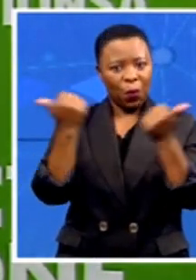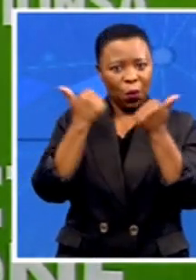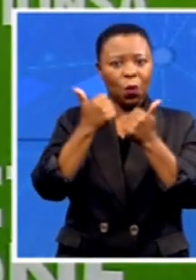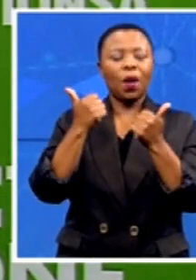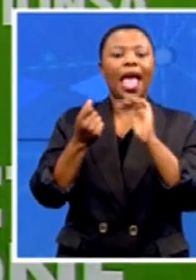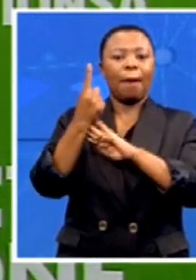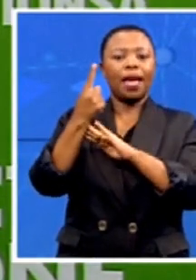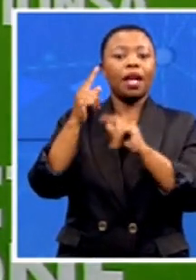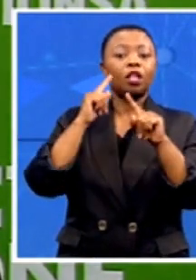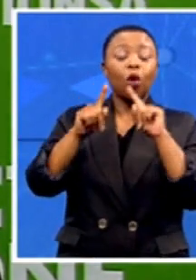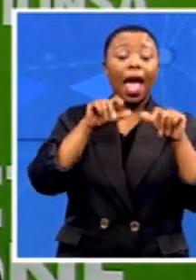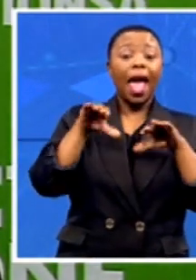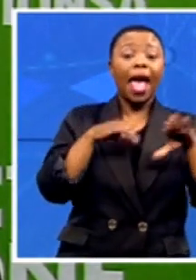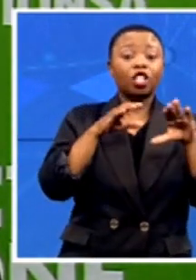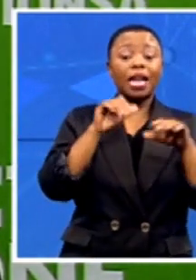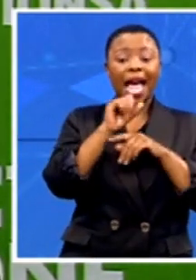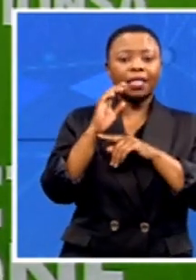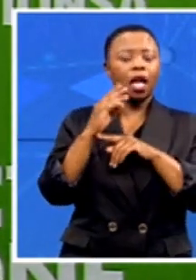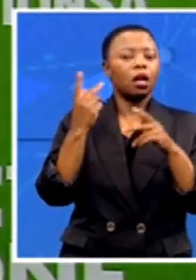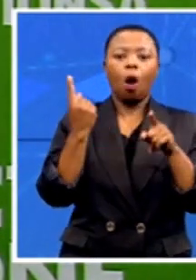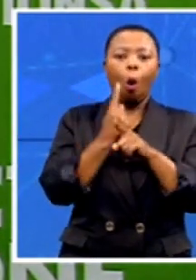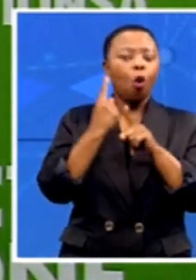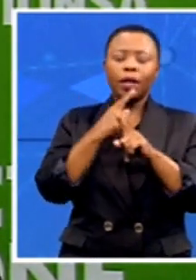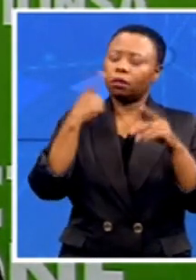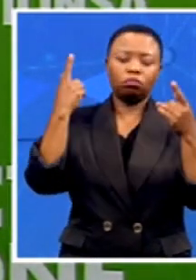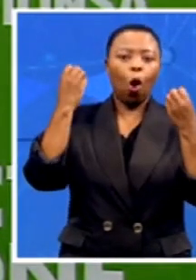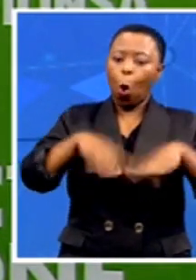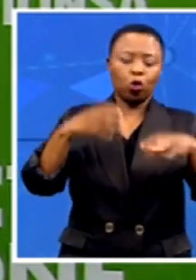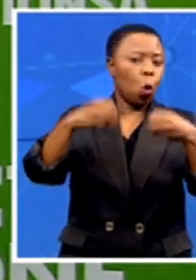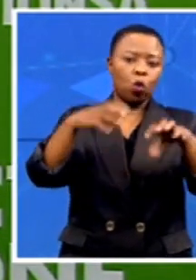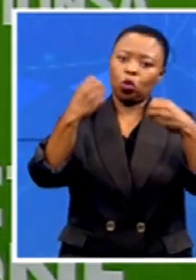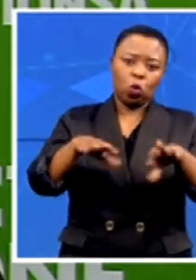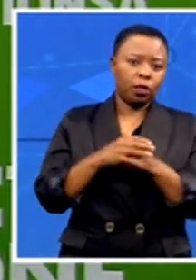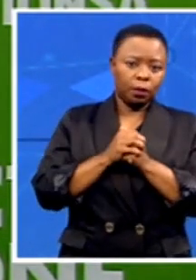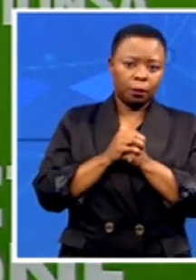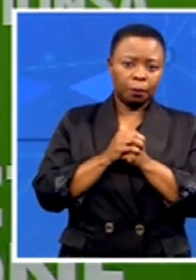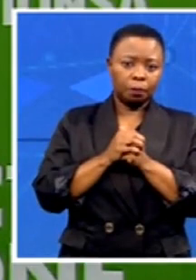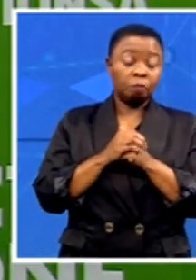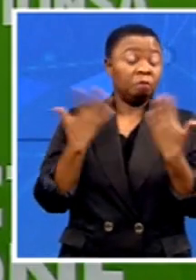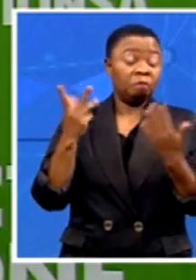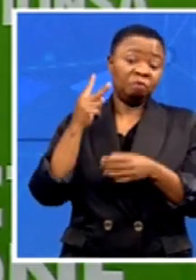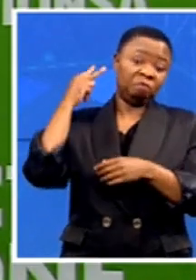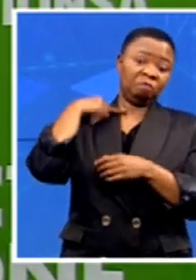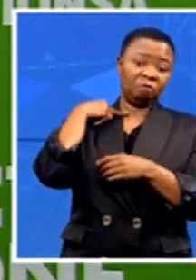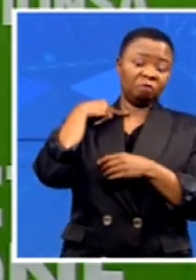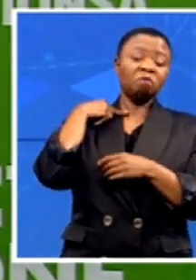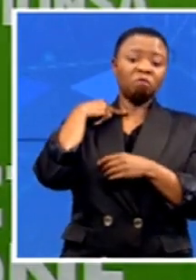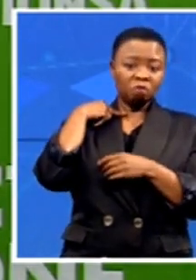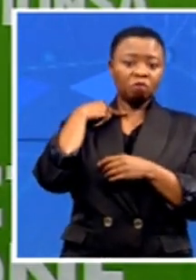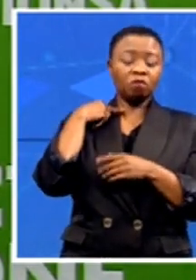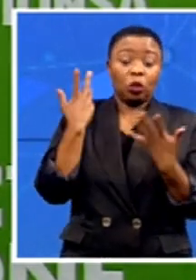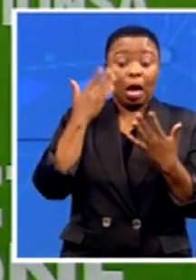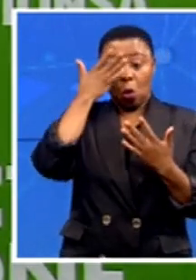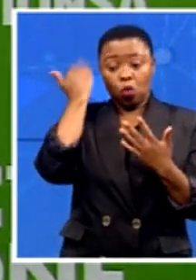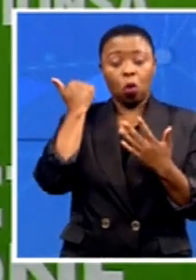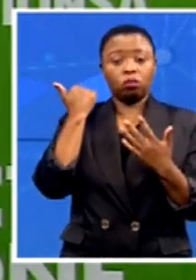the losing end of these interactions. Perhaps we are a very unfortunate party, maybe it is all coincidence, but the reality is these